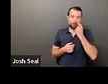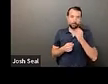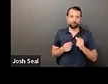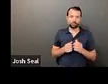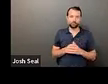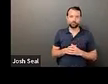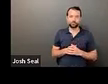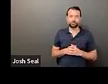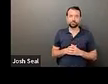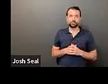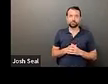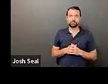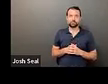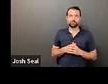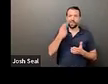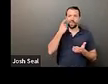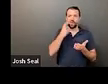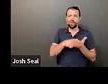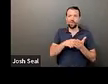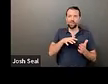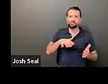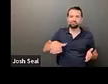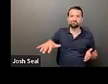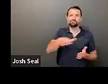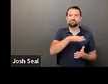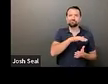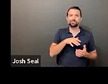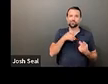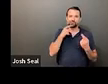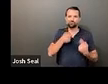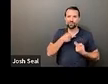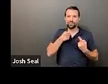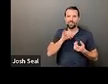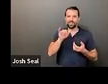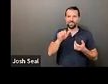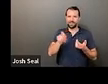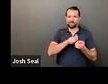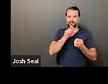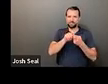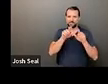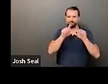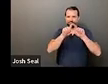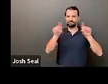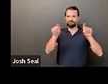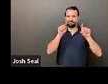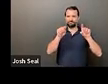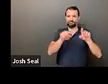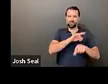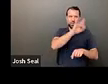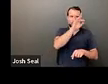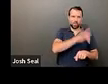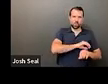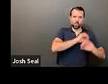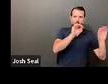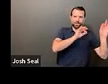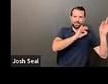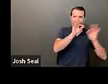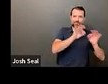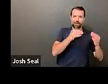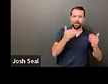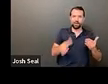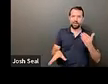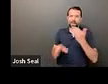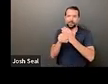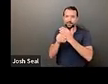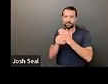that the field is really struggling with a particular item, then we might have to add it. Or converse of that, if we find that the